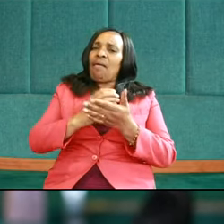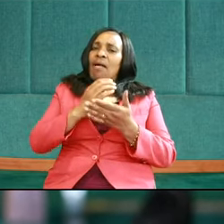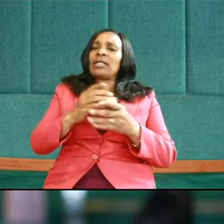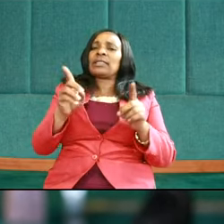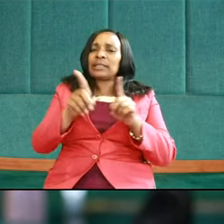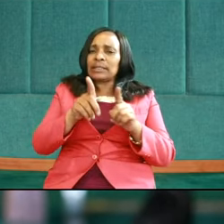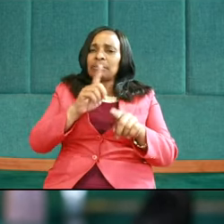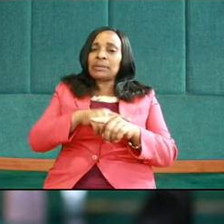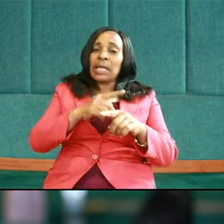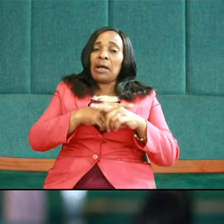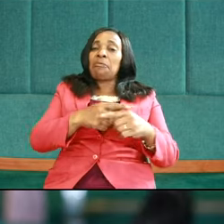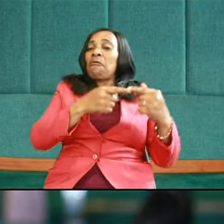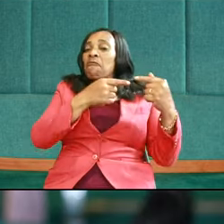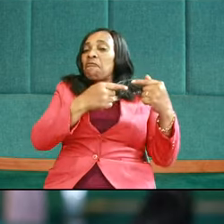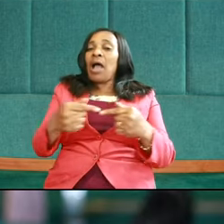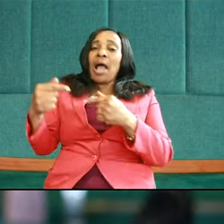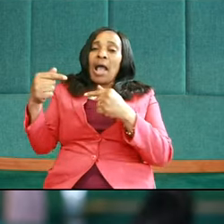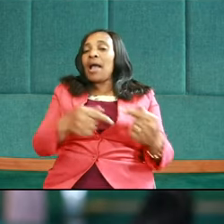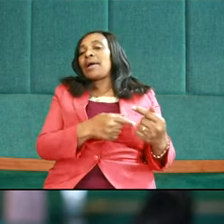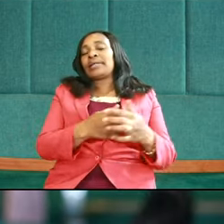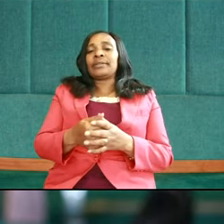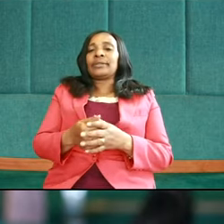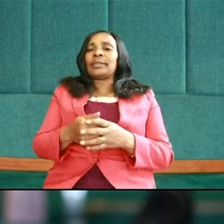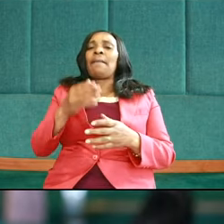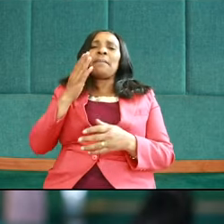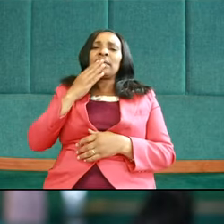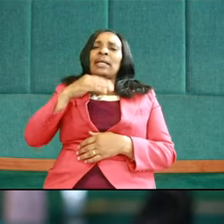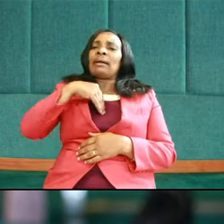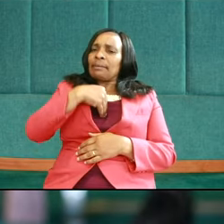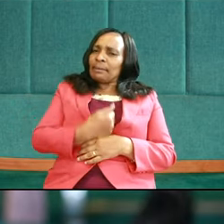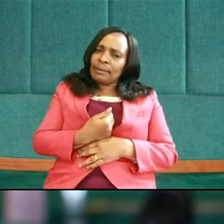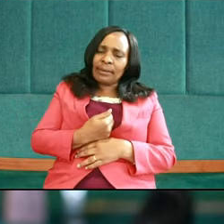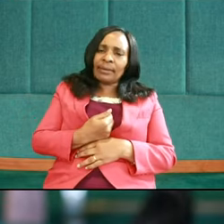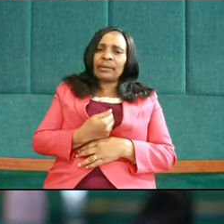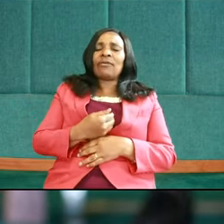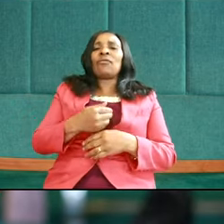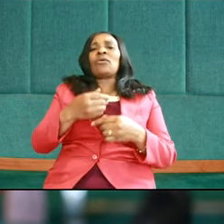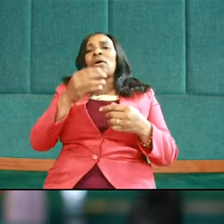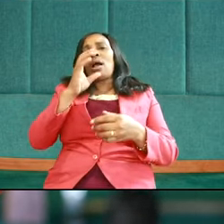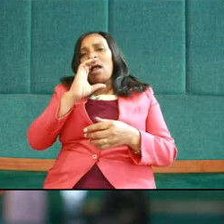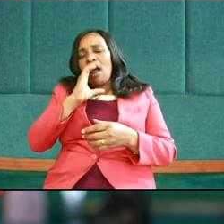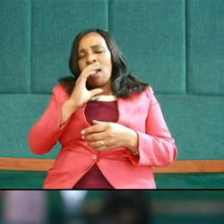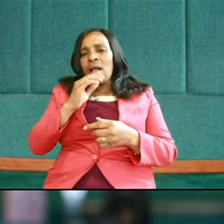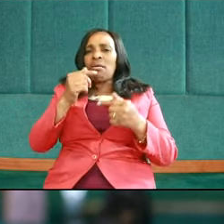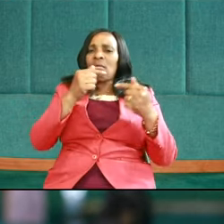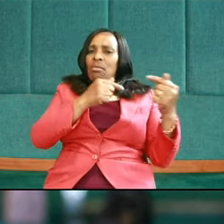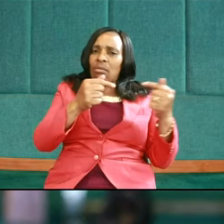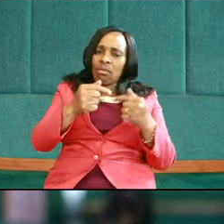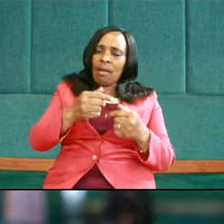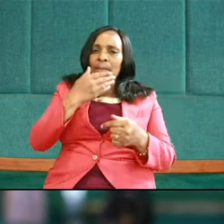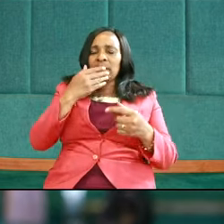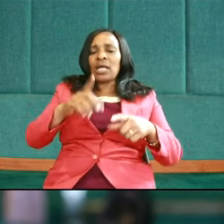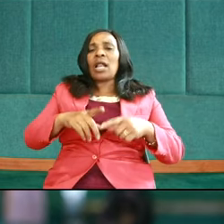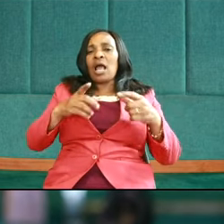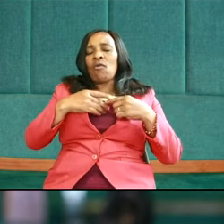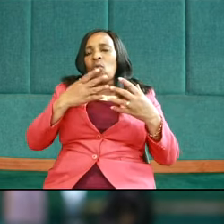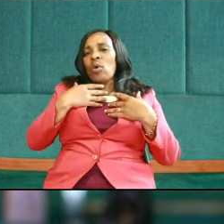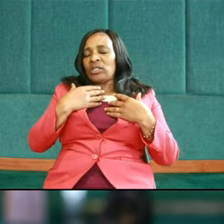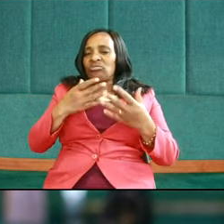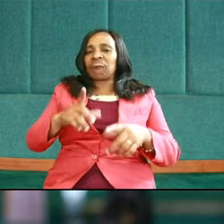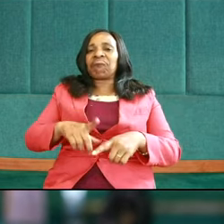fighting. Then mother left. She got tired of drinking and fighting. She wanted a better life. She moved away to India to